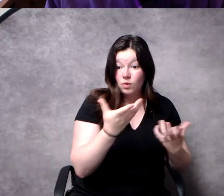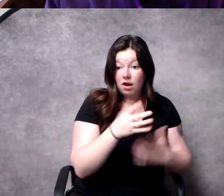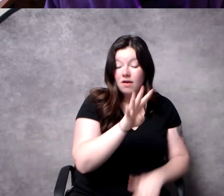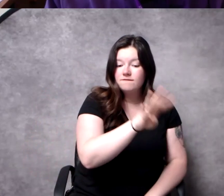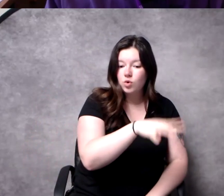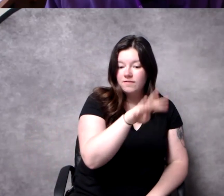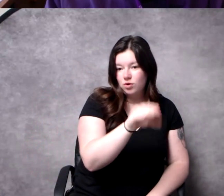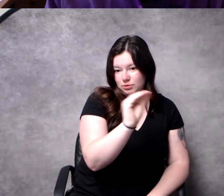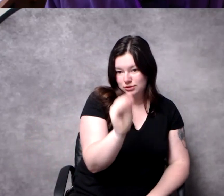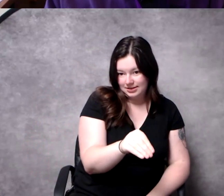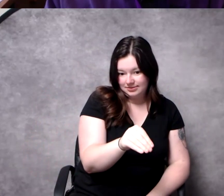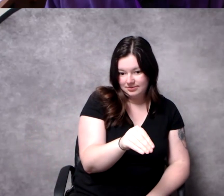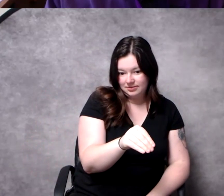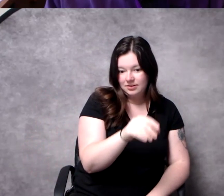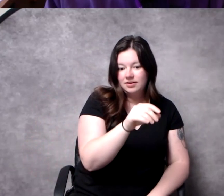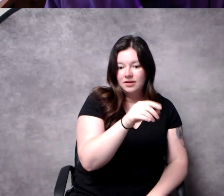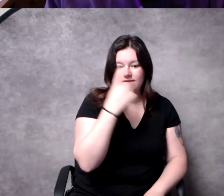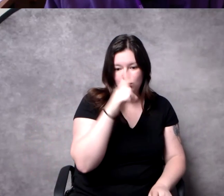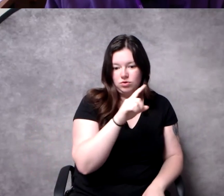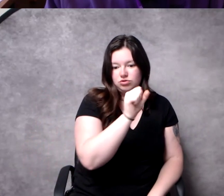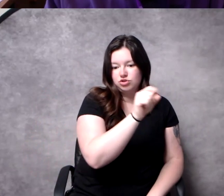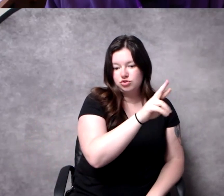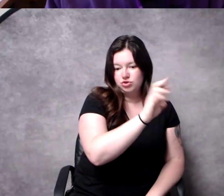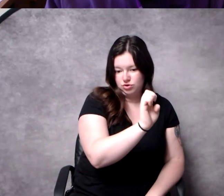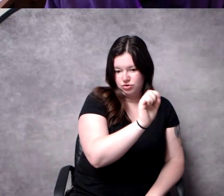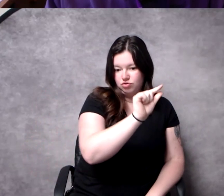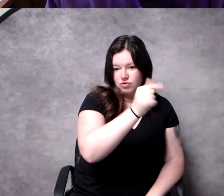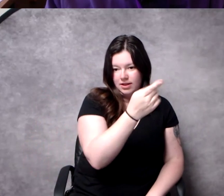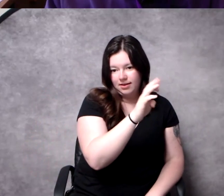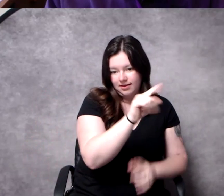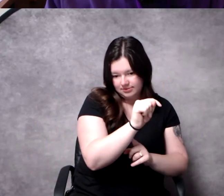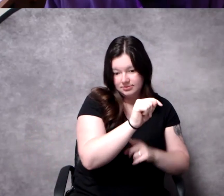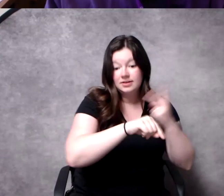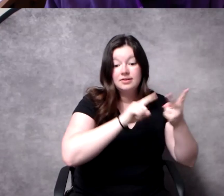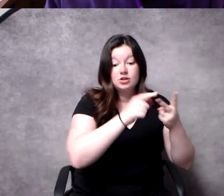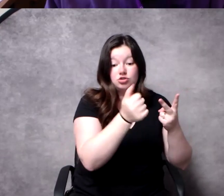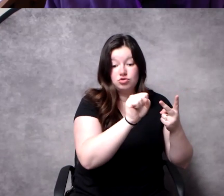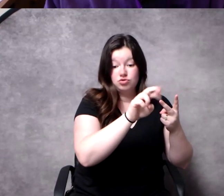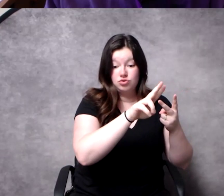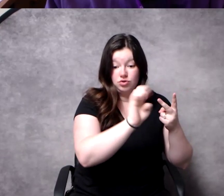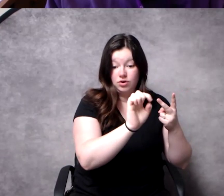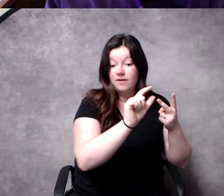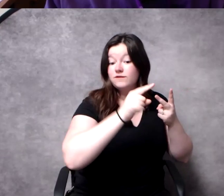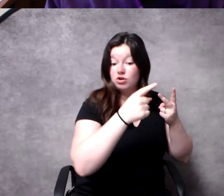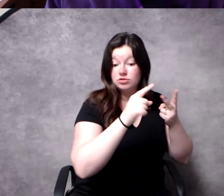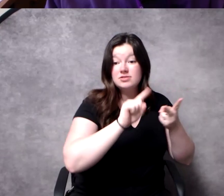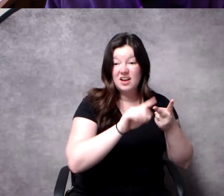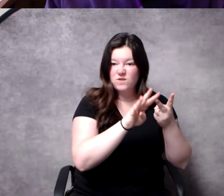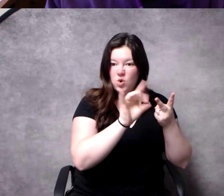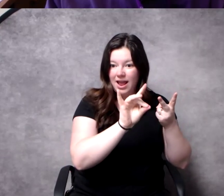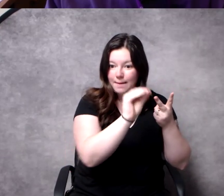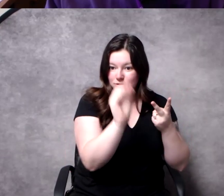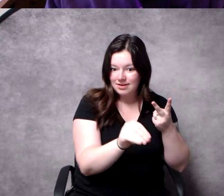SURE First, it was about 48%. So those are really, really good funding rates. I don't know exactly what they are